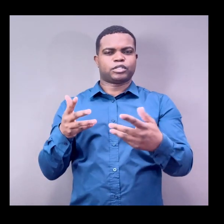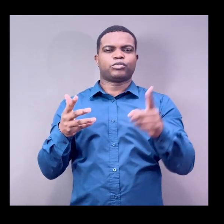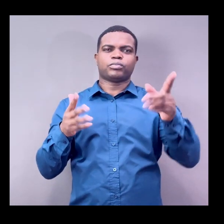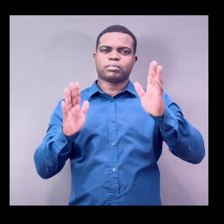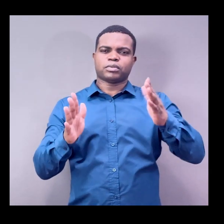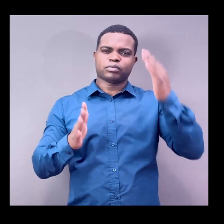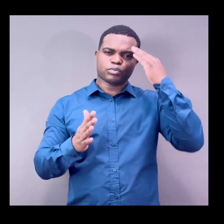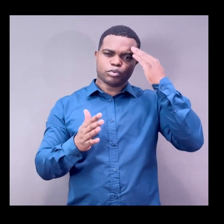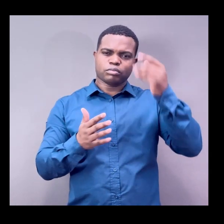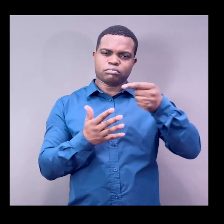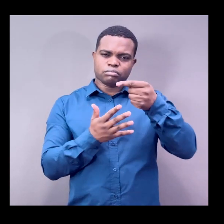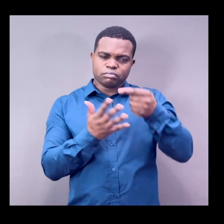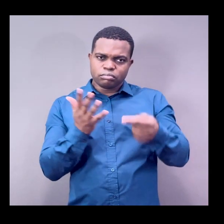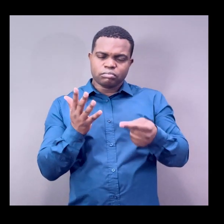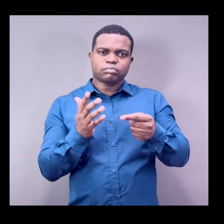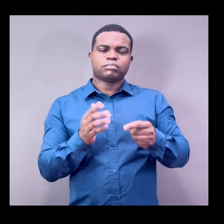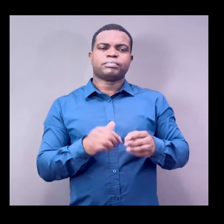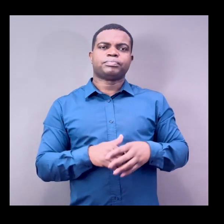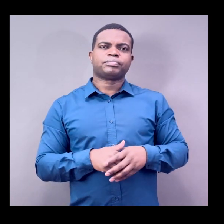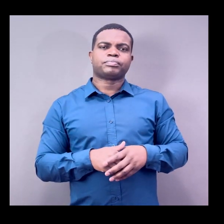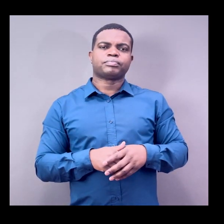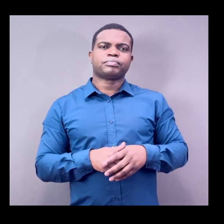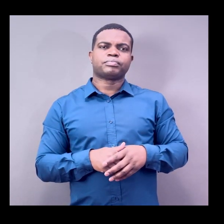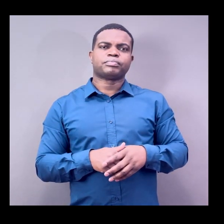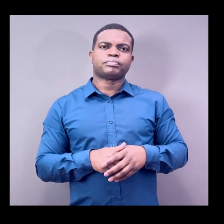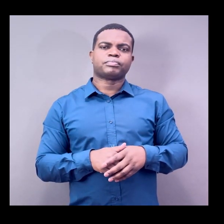you need to also,